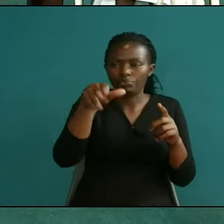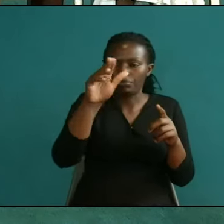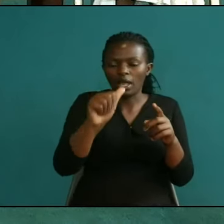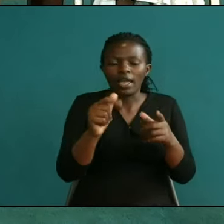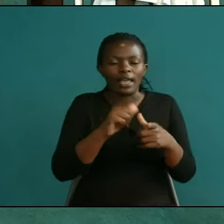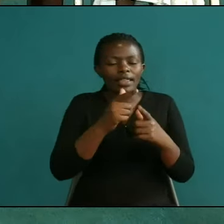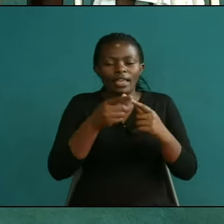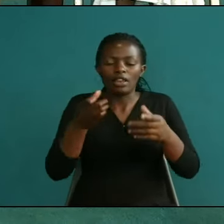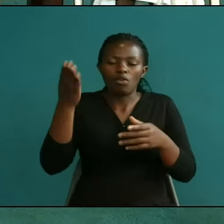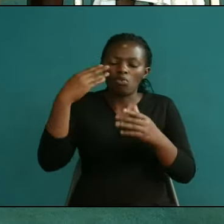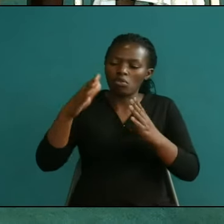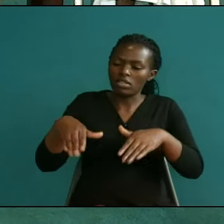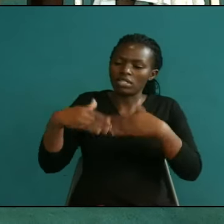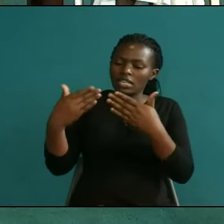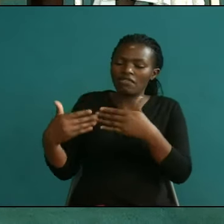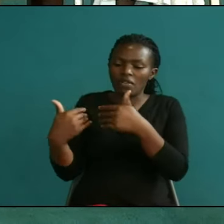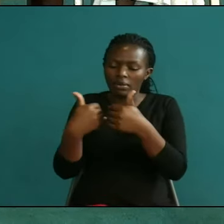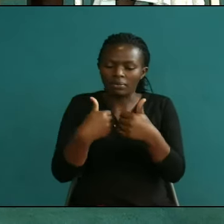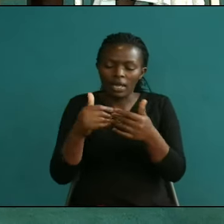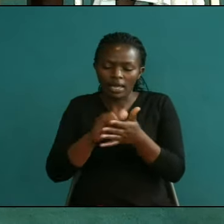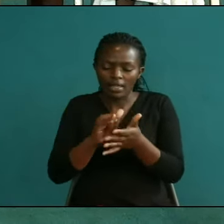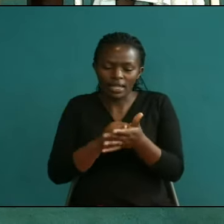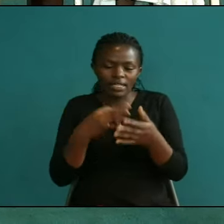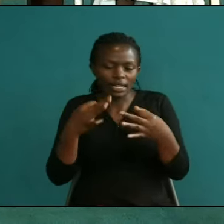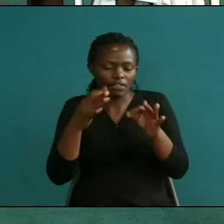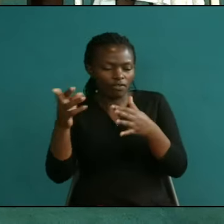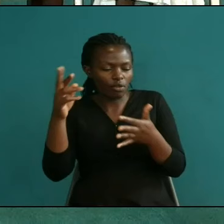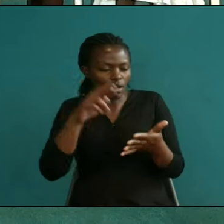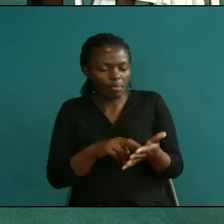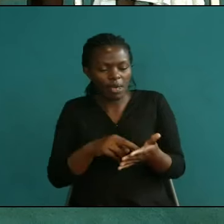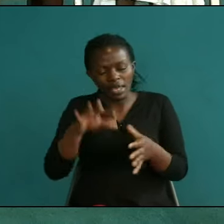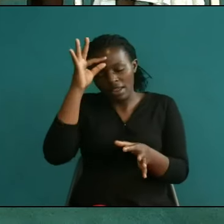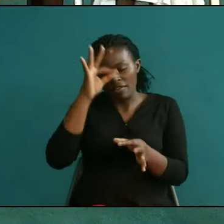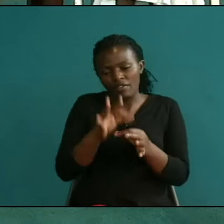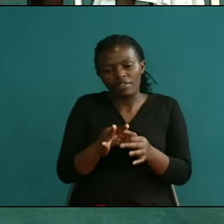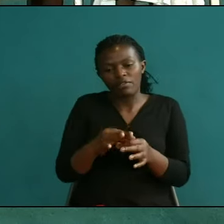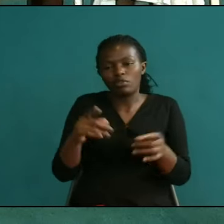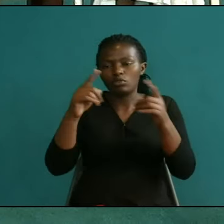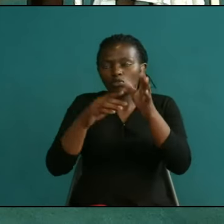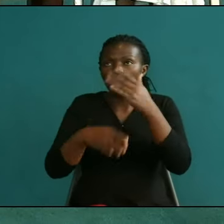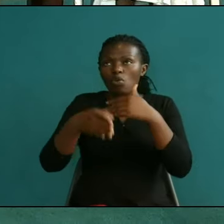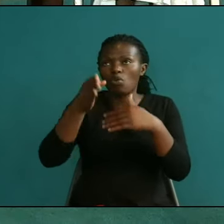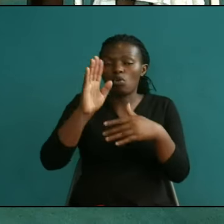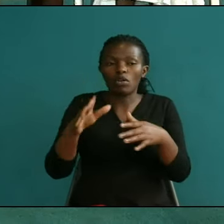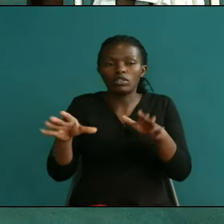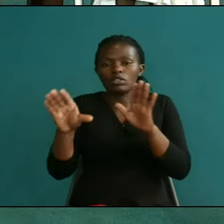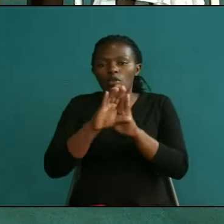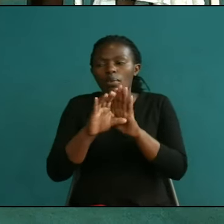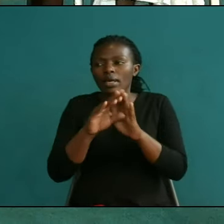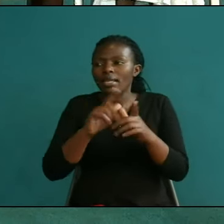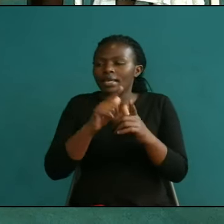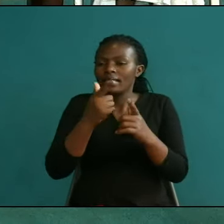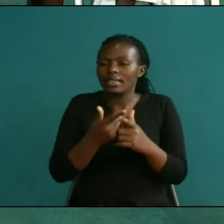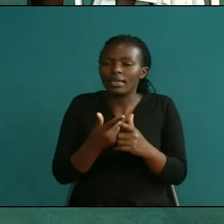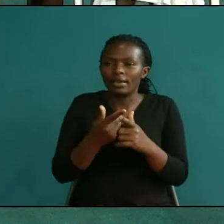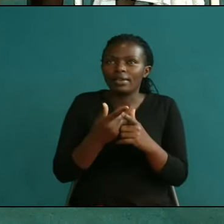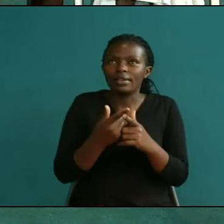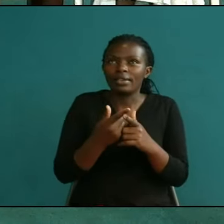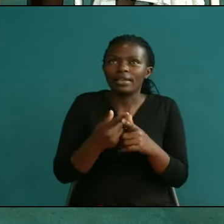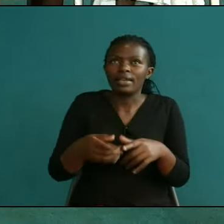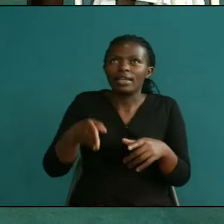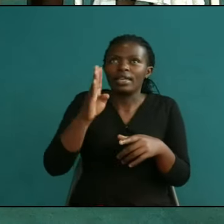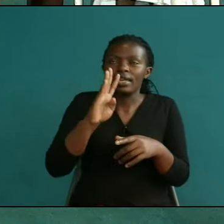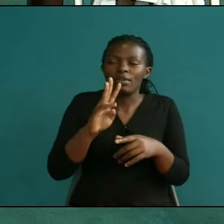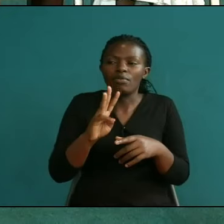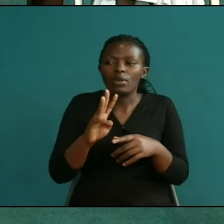given a charge. If he remains faithful and obedient to God's commands, he will be entrusted with authority over God's house